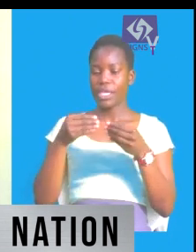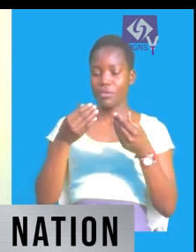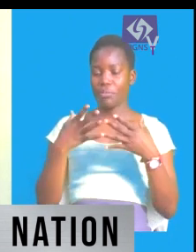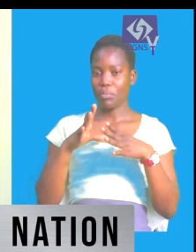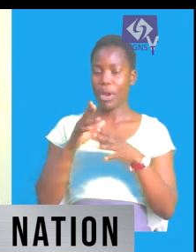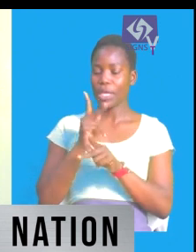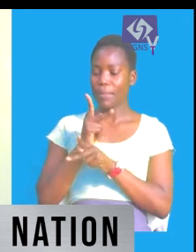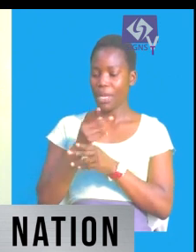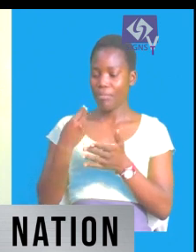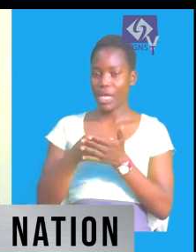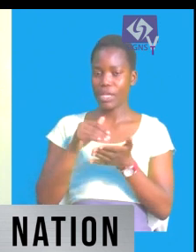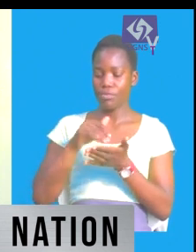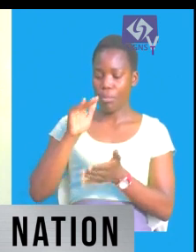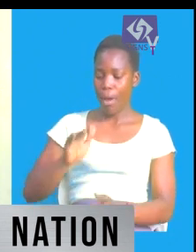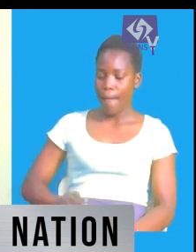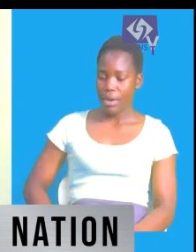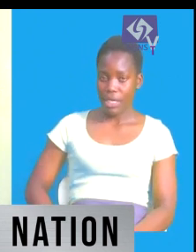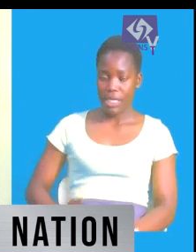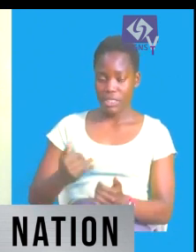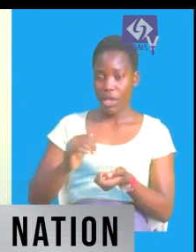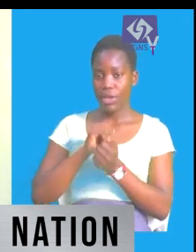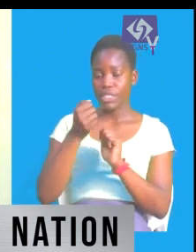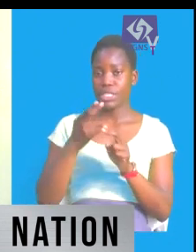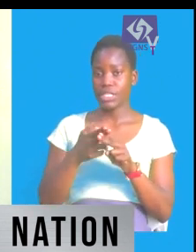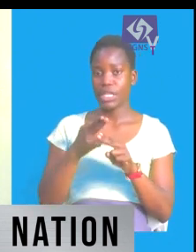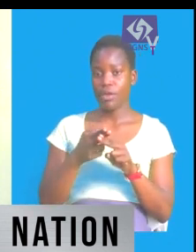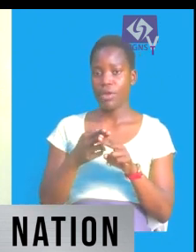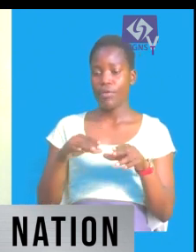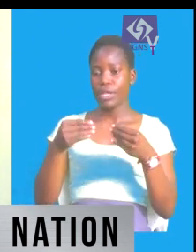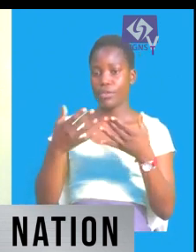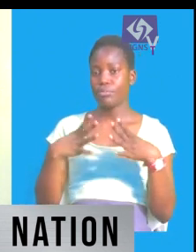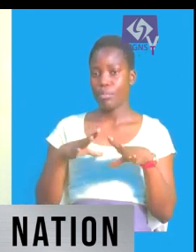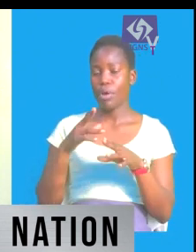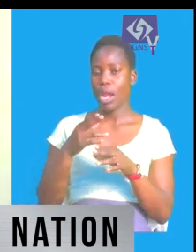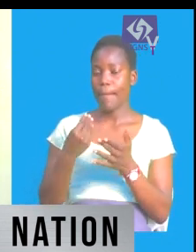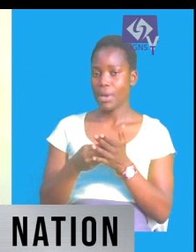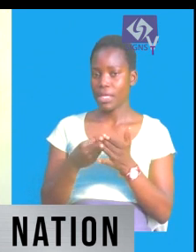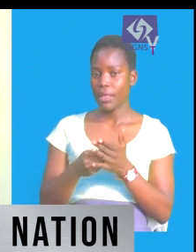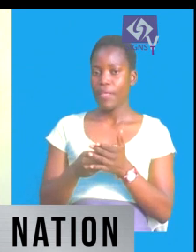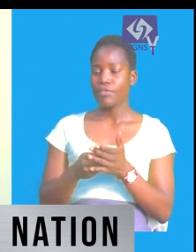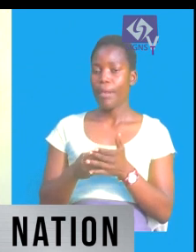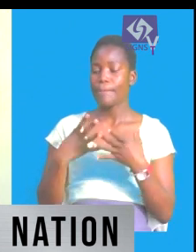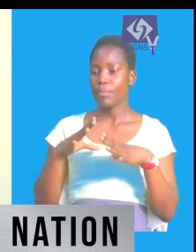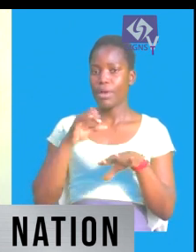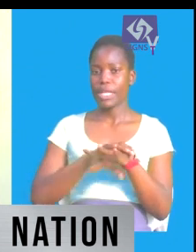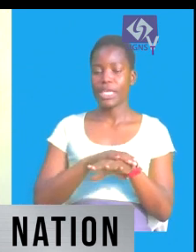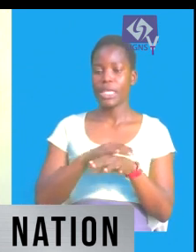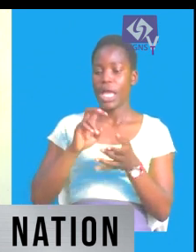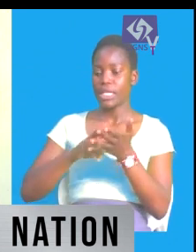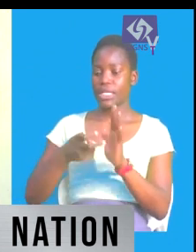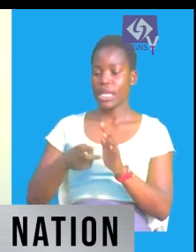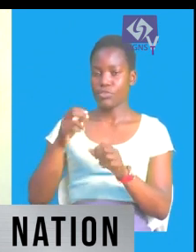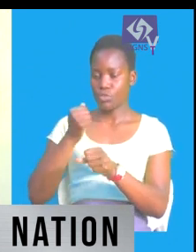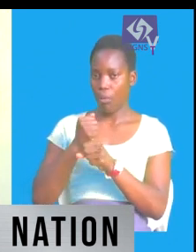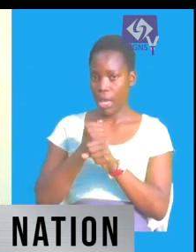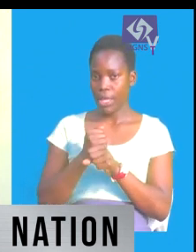pockets. Because see, rebranding will give people money. See, people will get tenders to work. People will do. It's just looking for a way